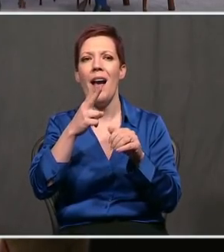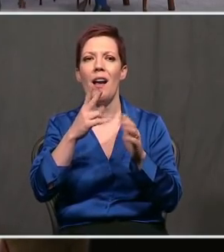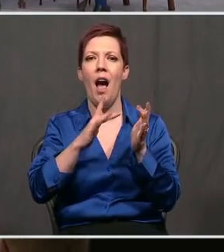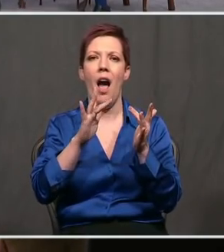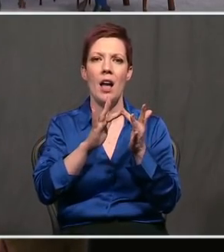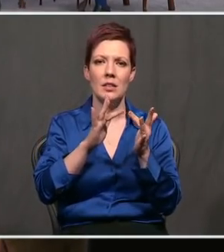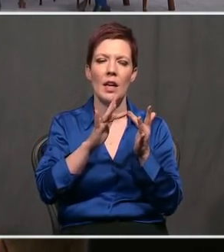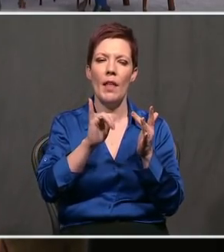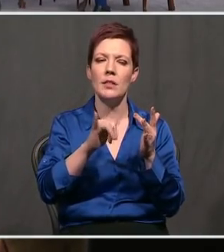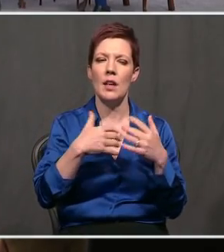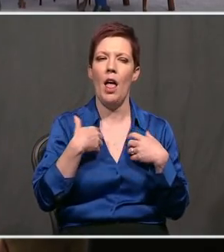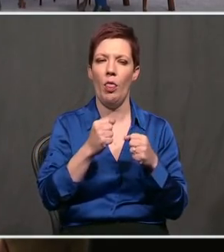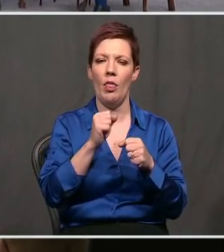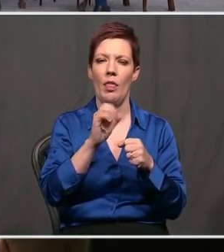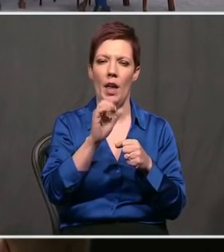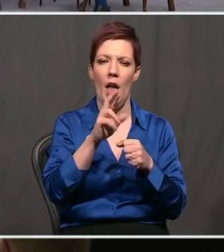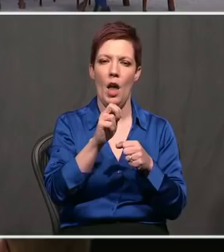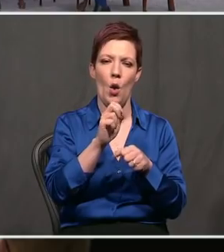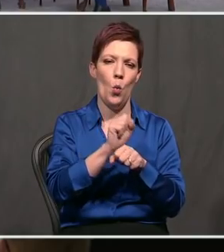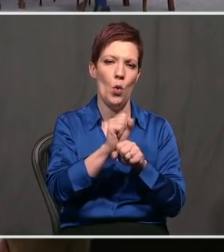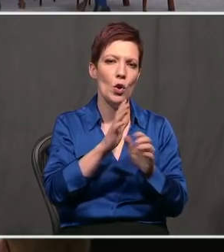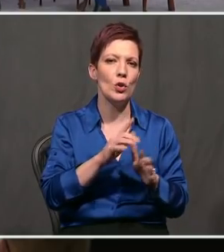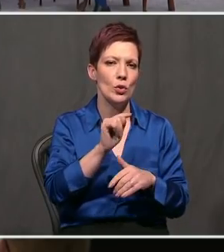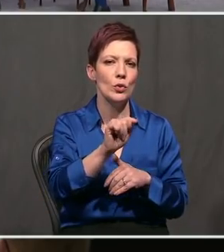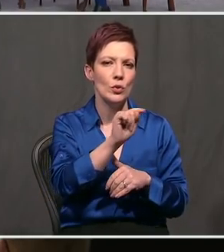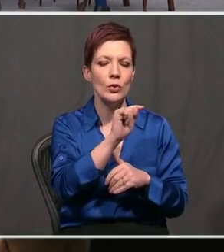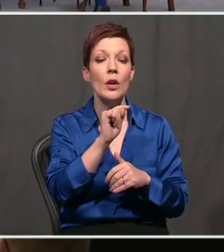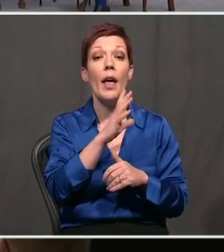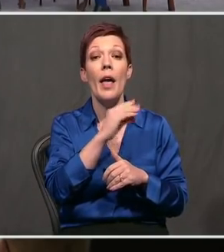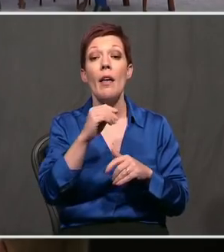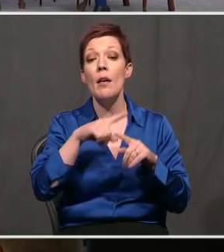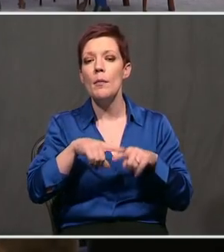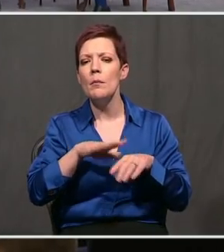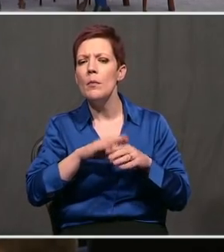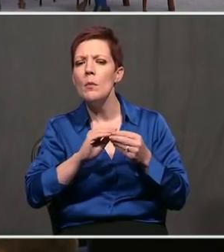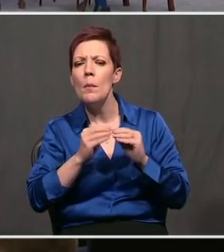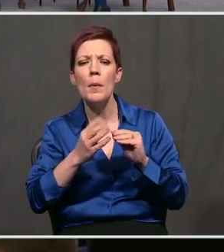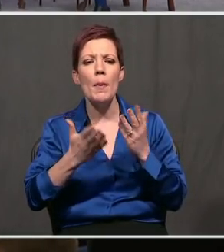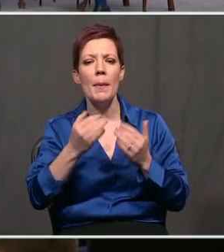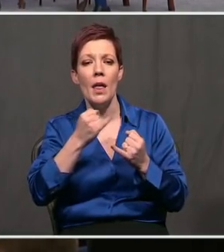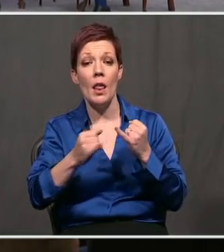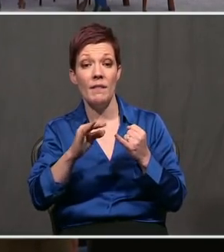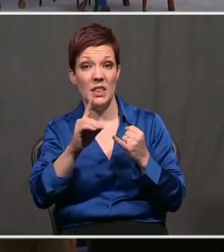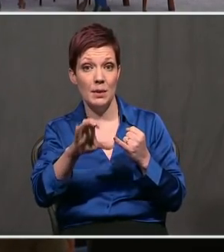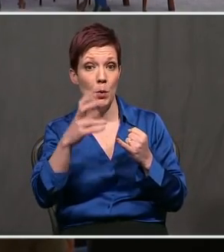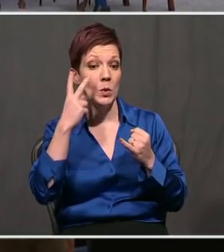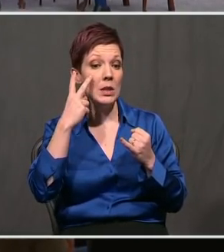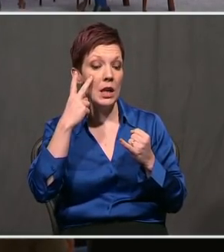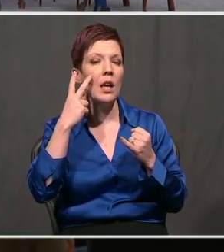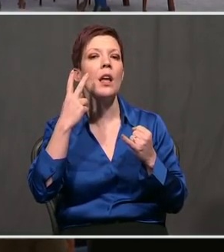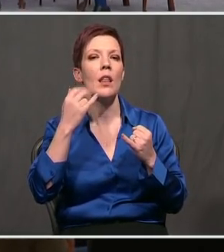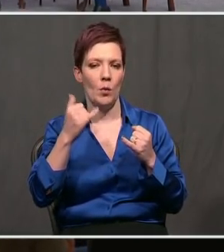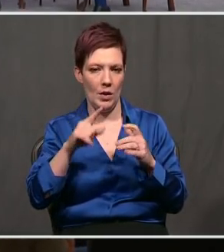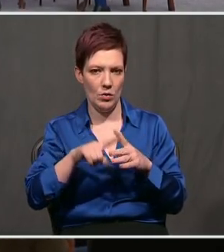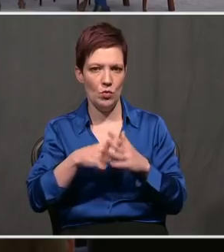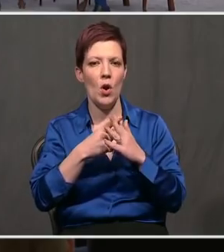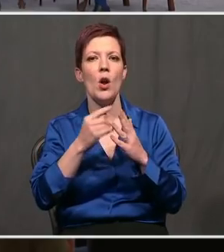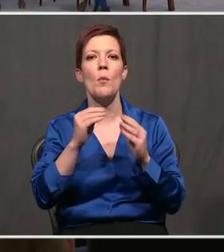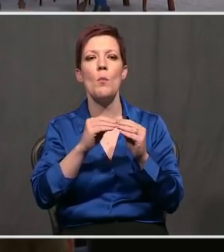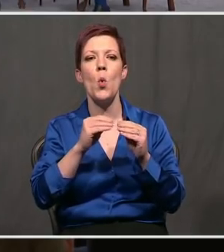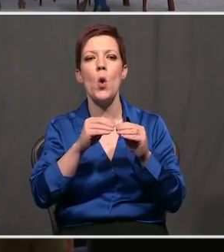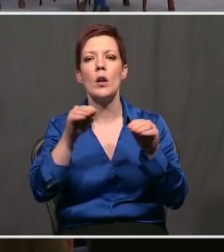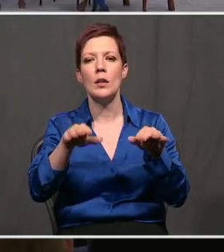on our healthcare system. And then we think, based on the numbers, at the end of December, we can start getting it out into the broader senior population, and